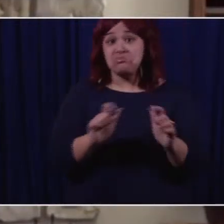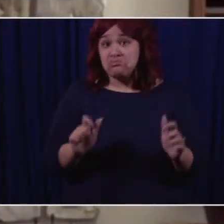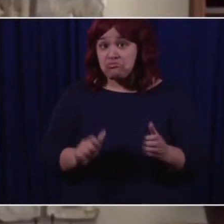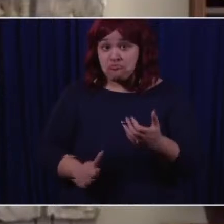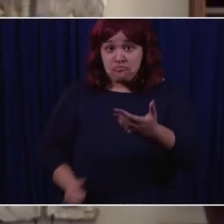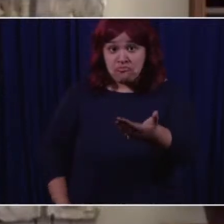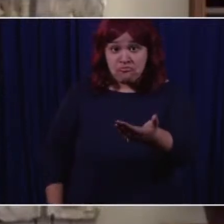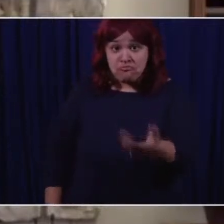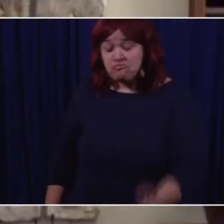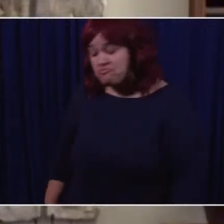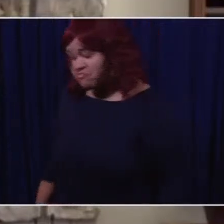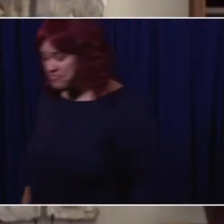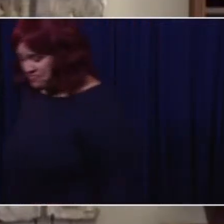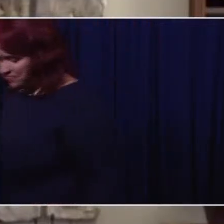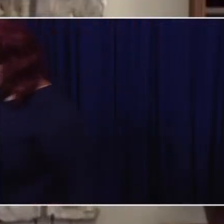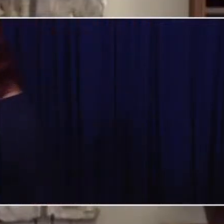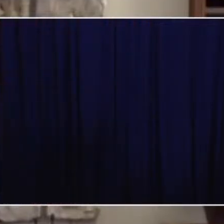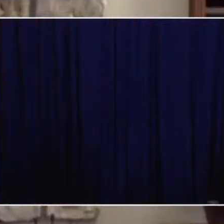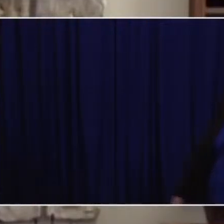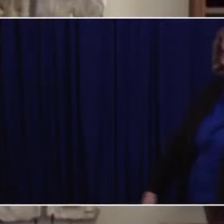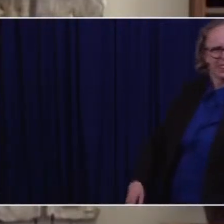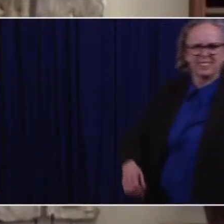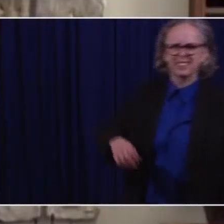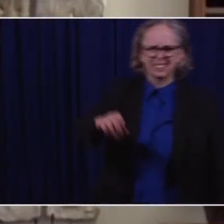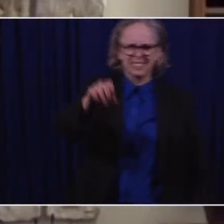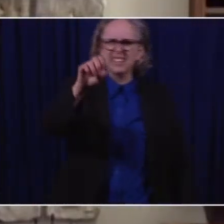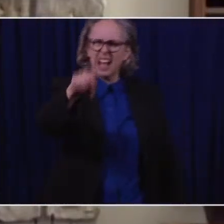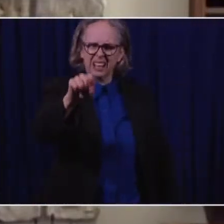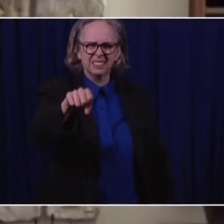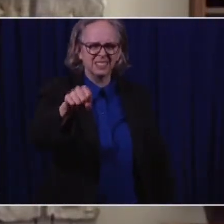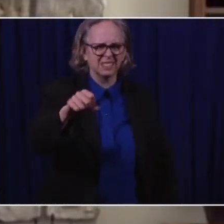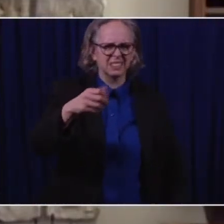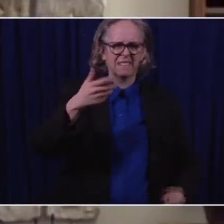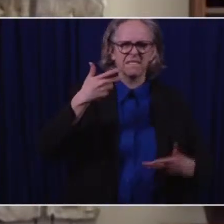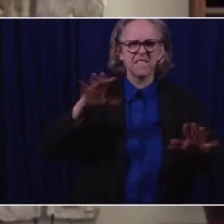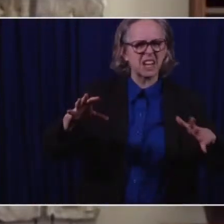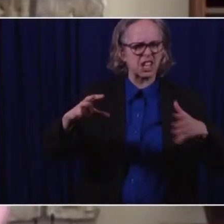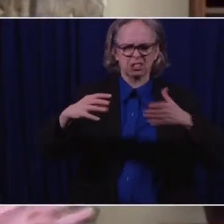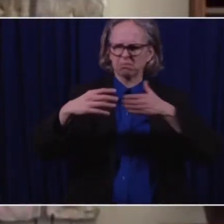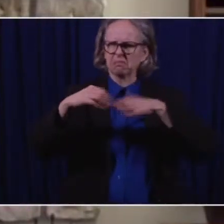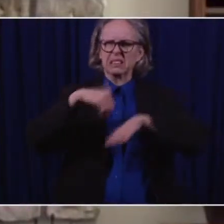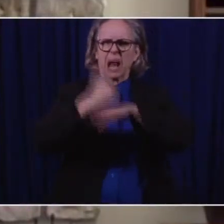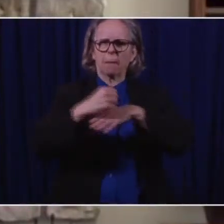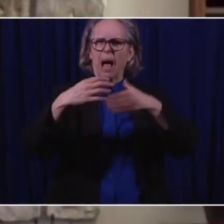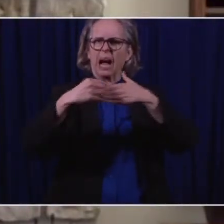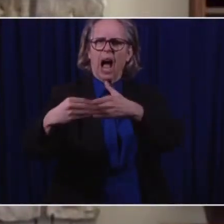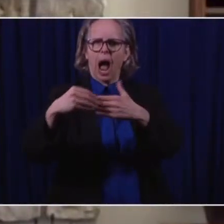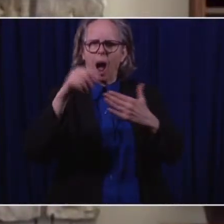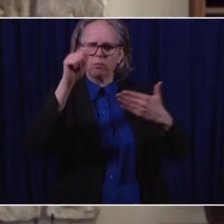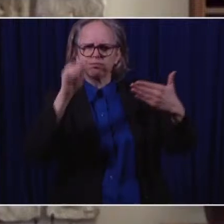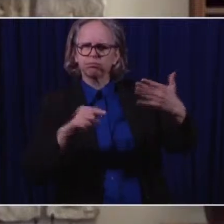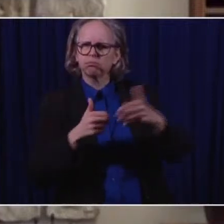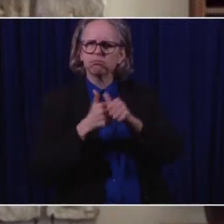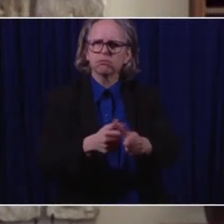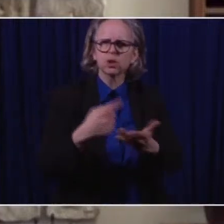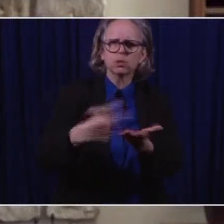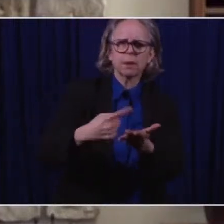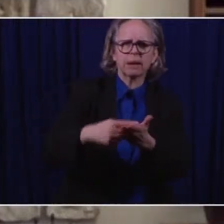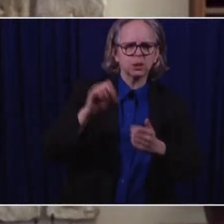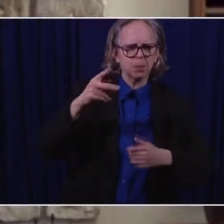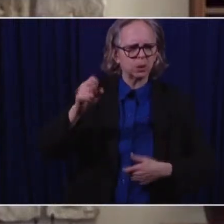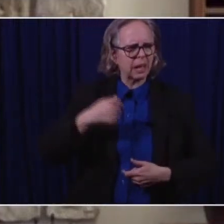happy to take any specific request and tell people whether we've already got guidance or whether we're going to put out